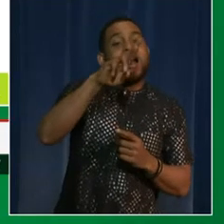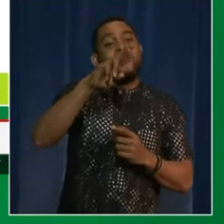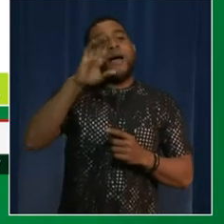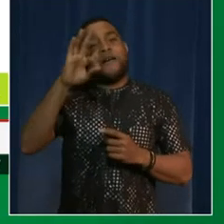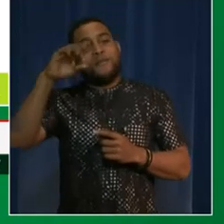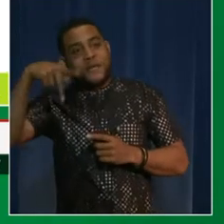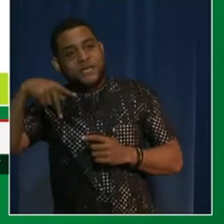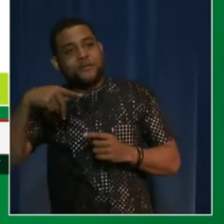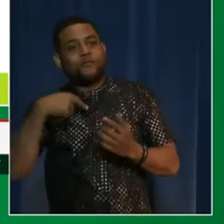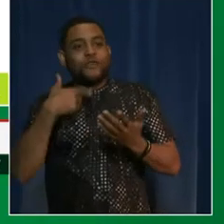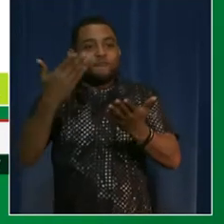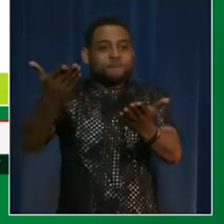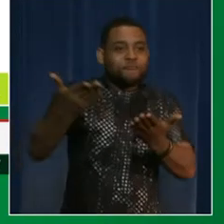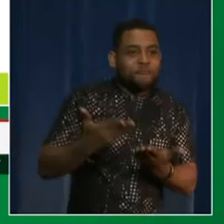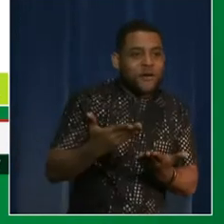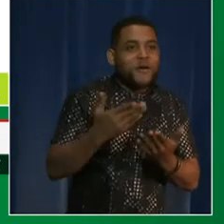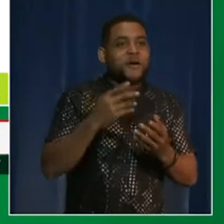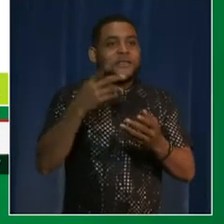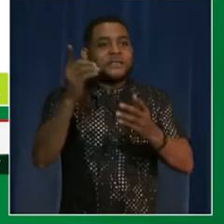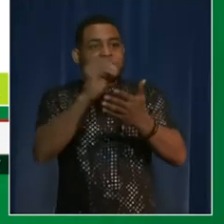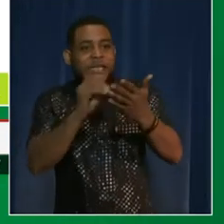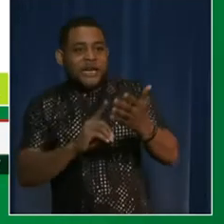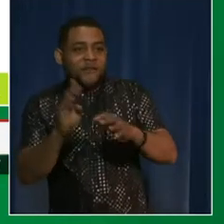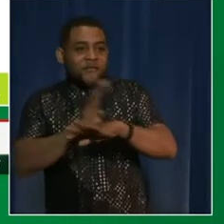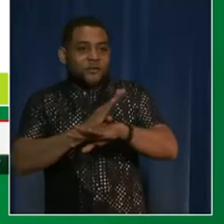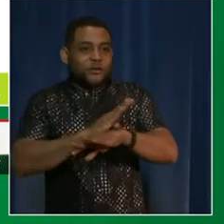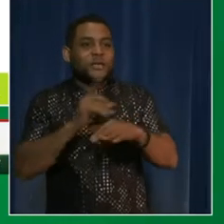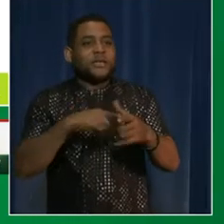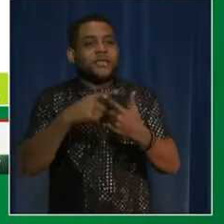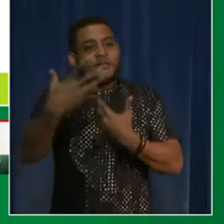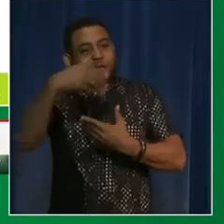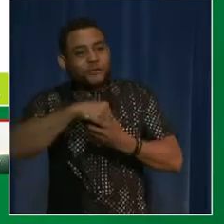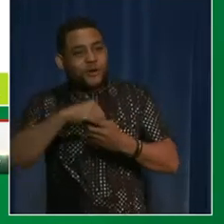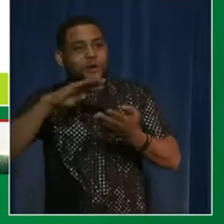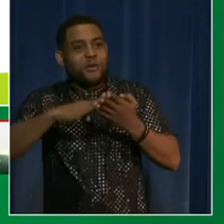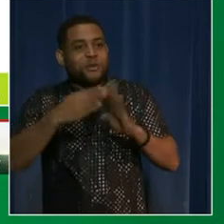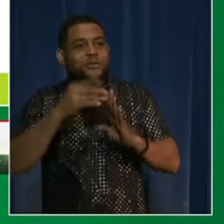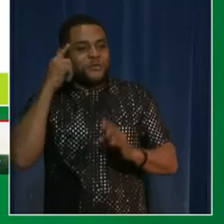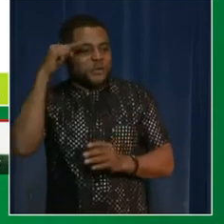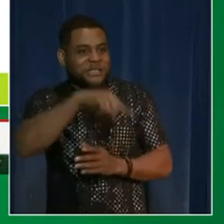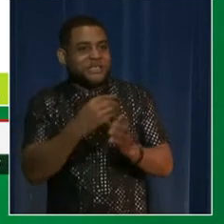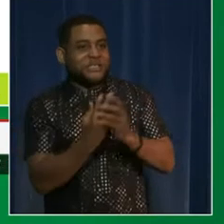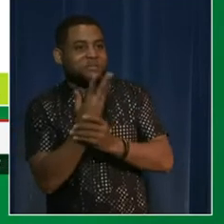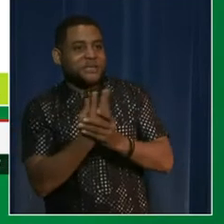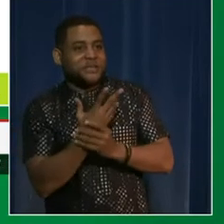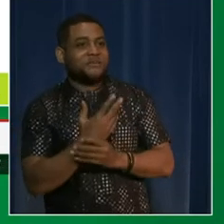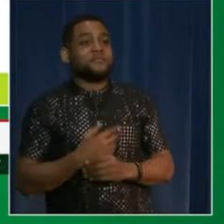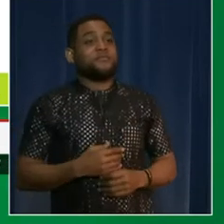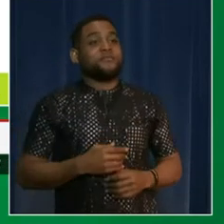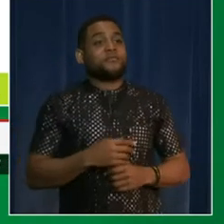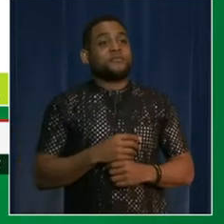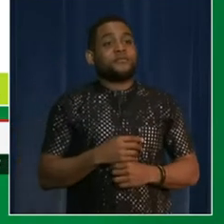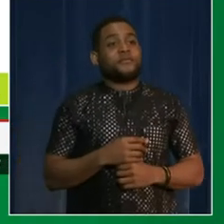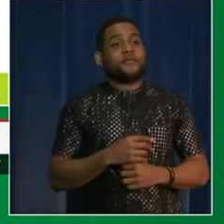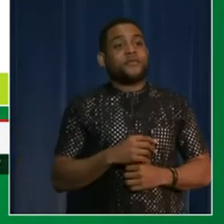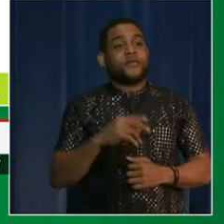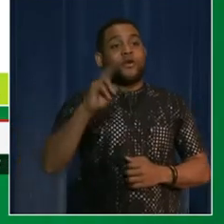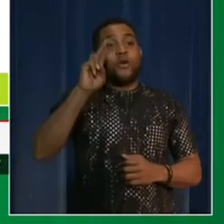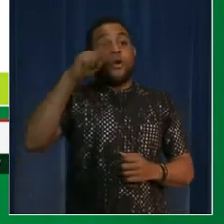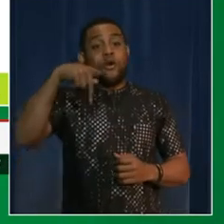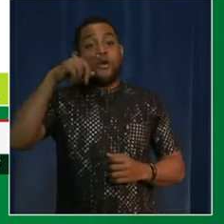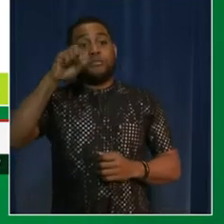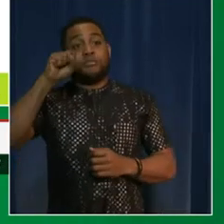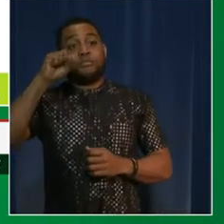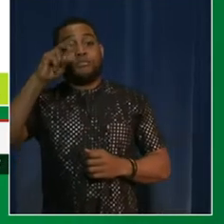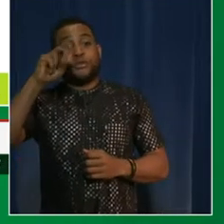our community this spring. And last but not least, I want to discuss the Upshur Recreation Center in Ward 4. Now, this